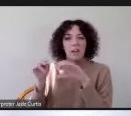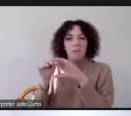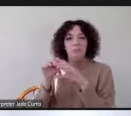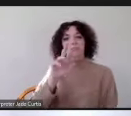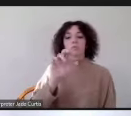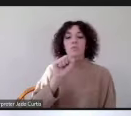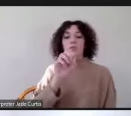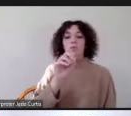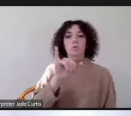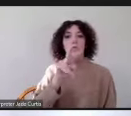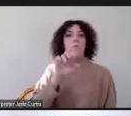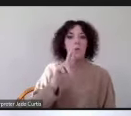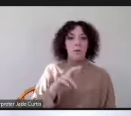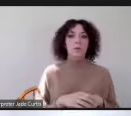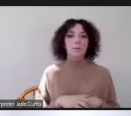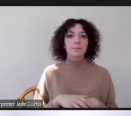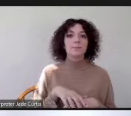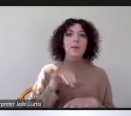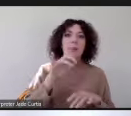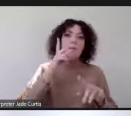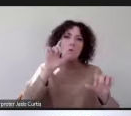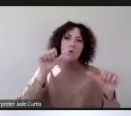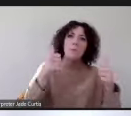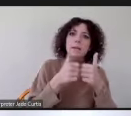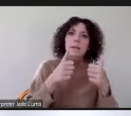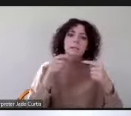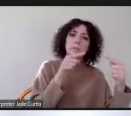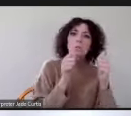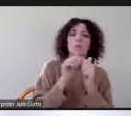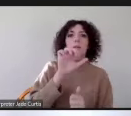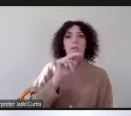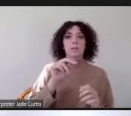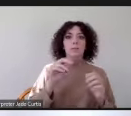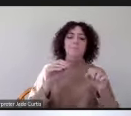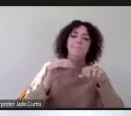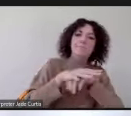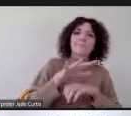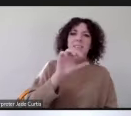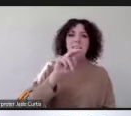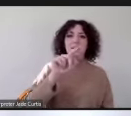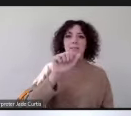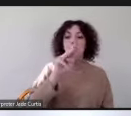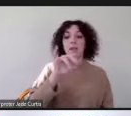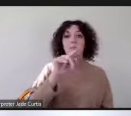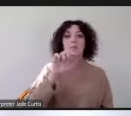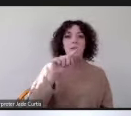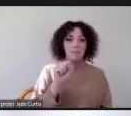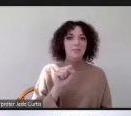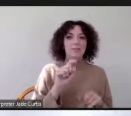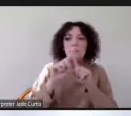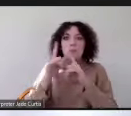reduce and combat contaminants of emerging concern. Dr. Navab-Daneshmand was a